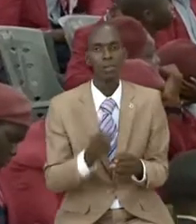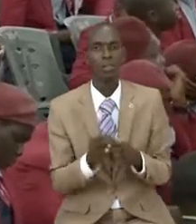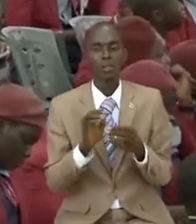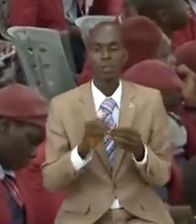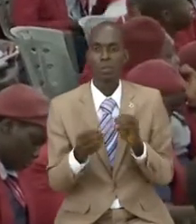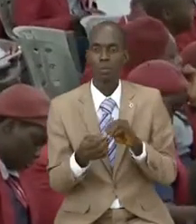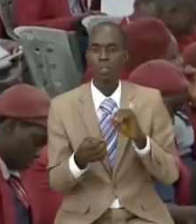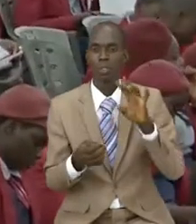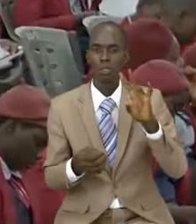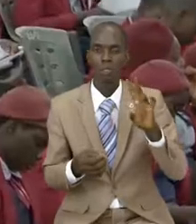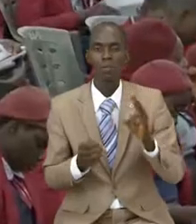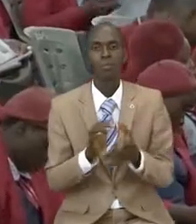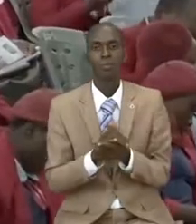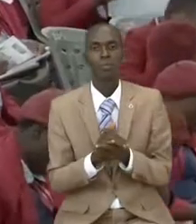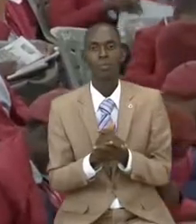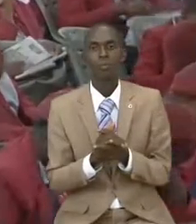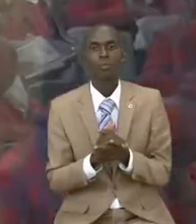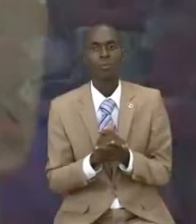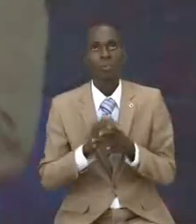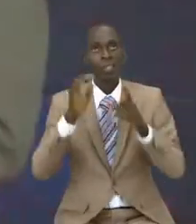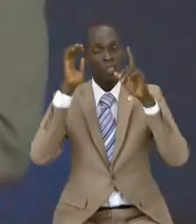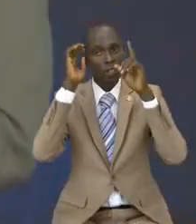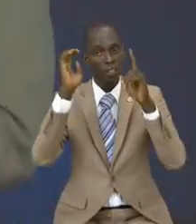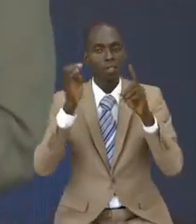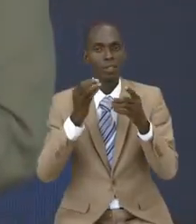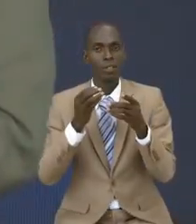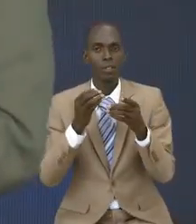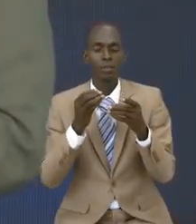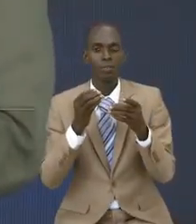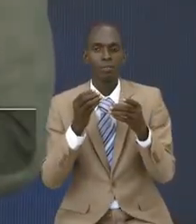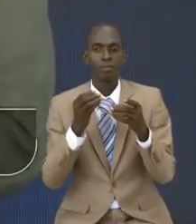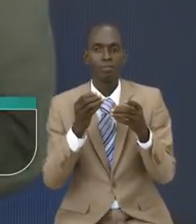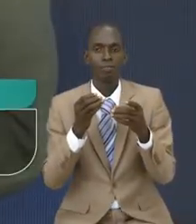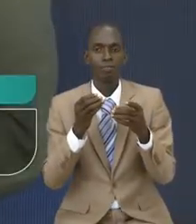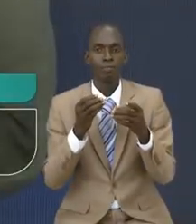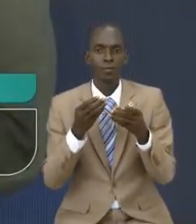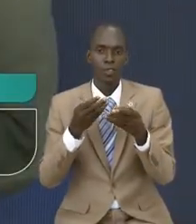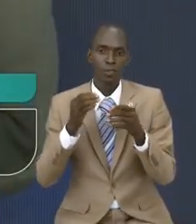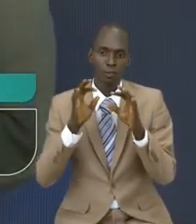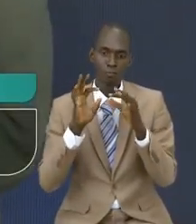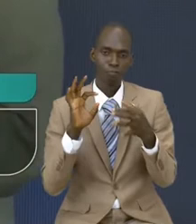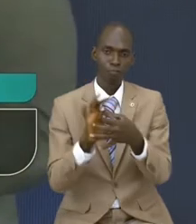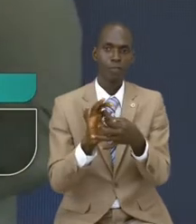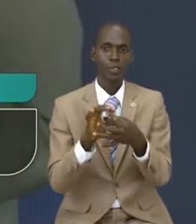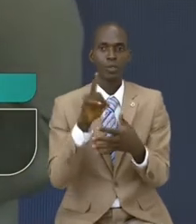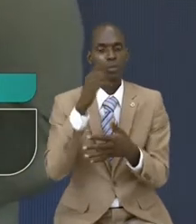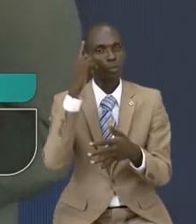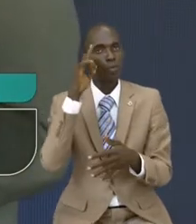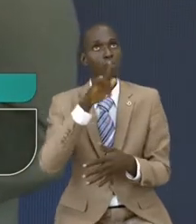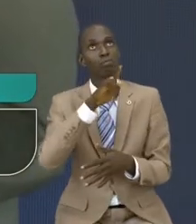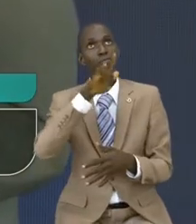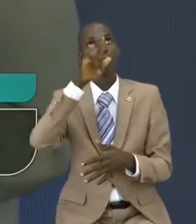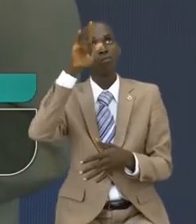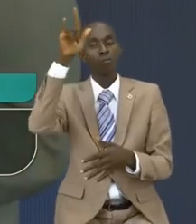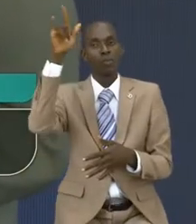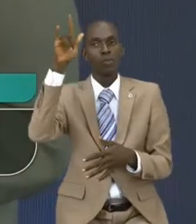Number seven, it feeds you for soaring. Feeds you the feather,